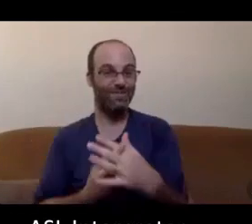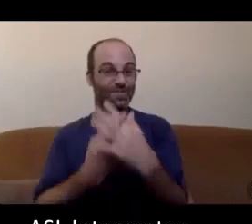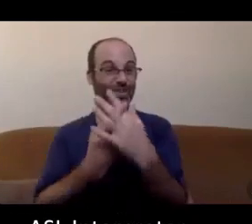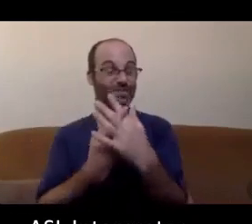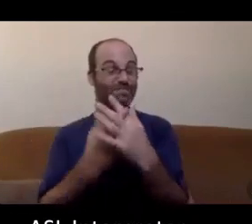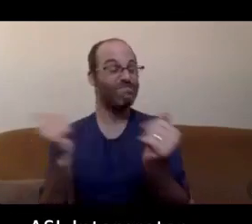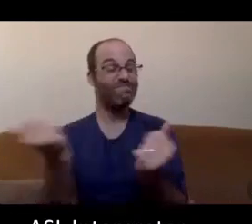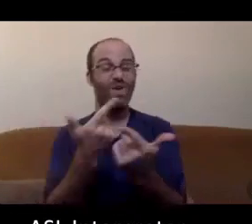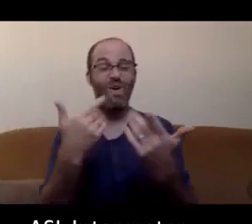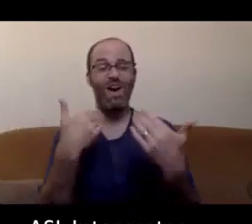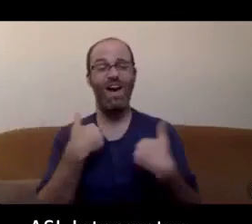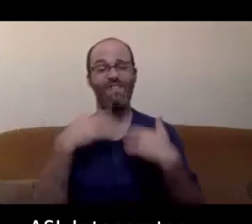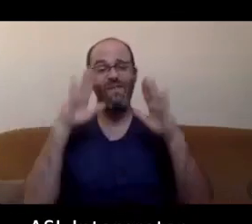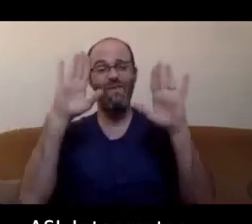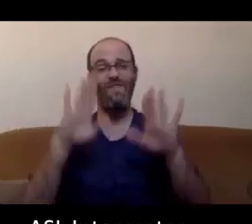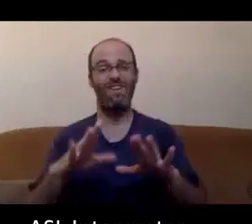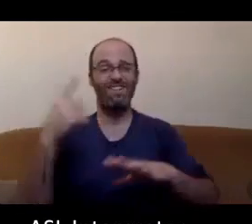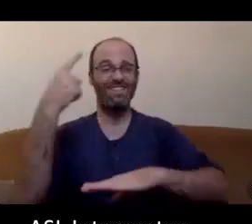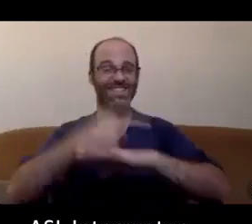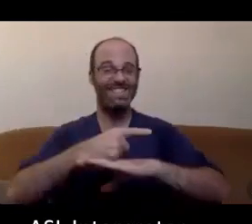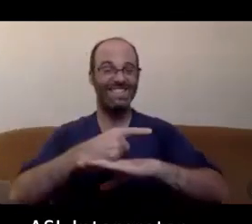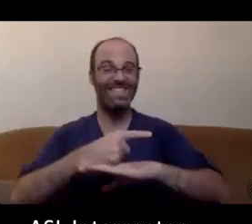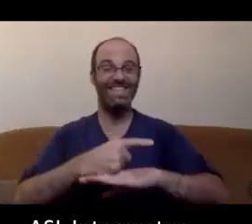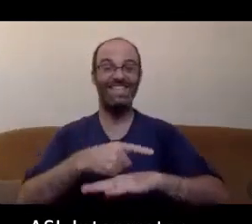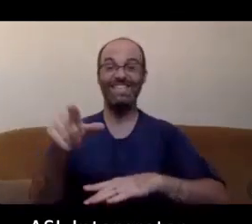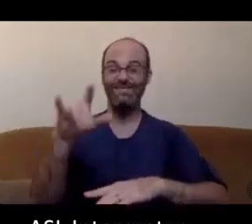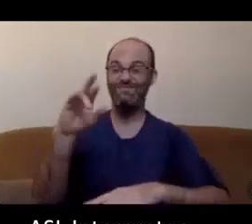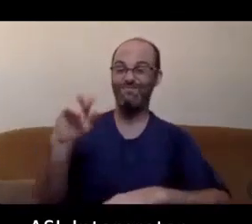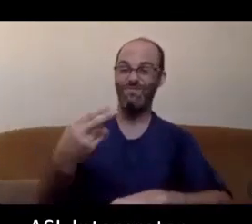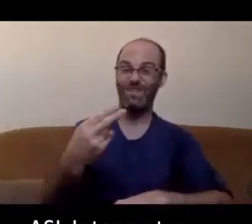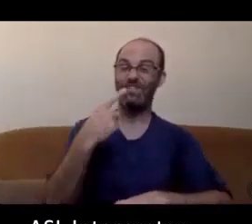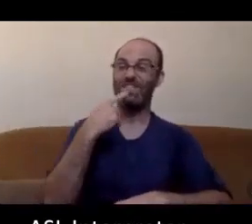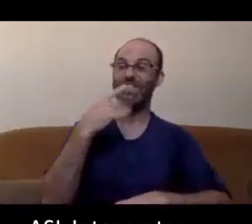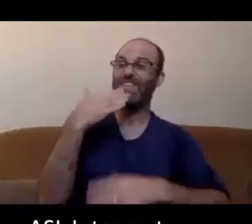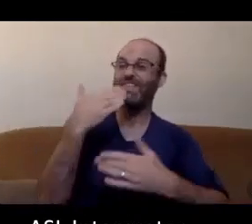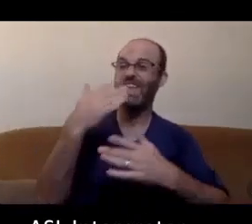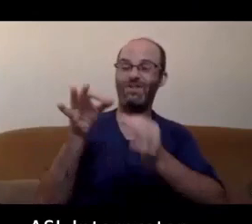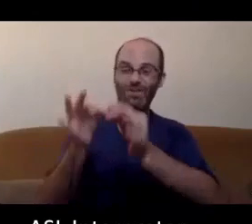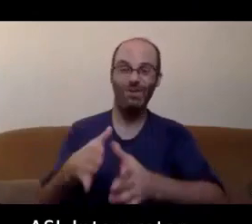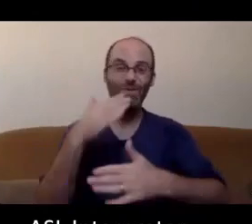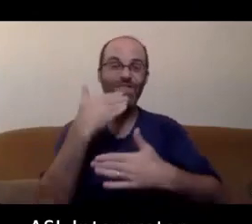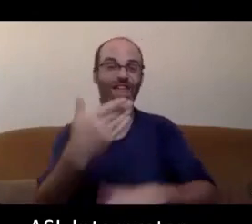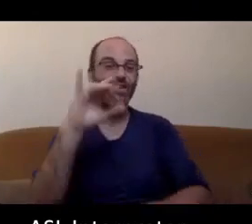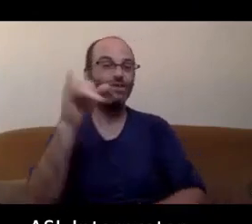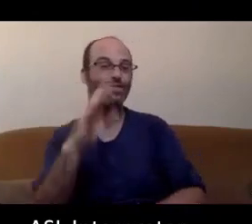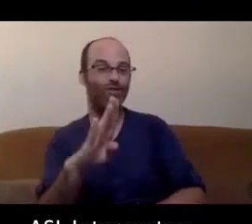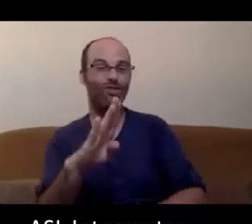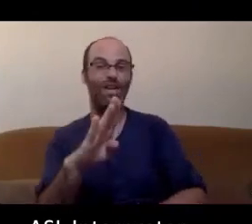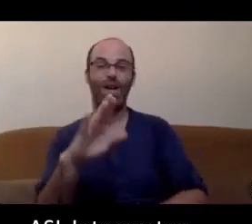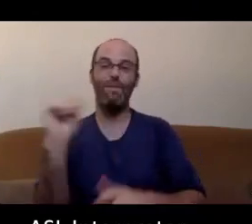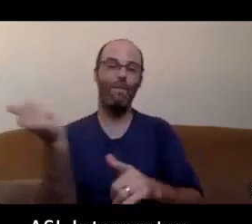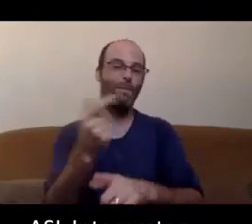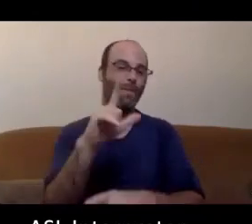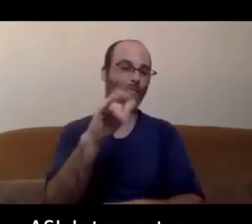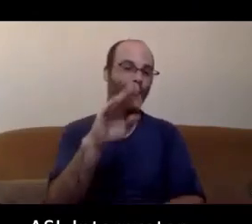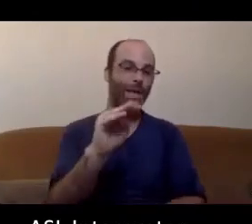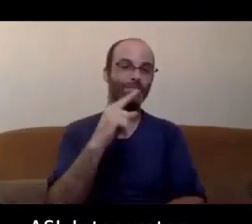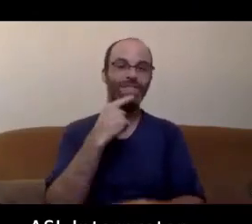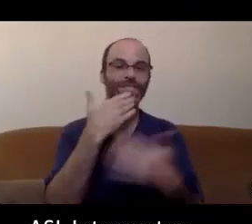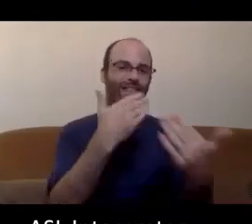rest of your day. All right, thank you, interpreters. Thank you, Jacob. Thank you. Yeah. Thank you. It was a real pleasure to be here.